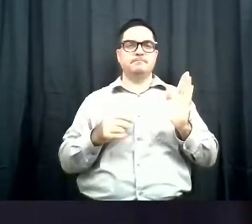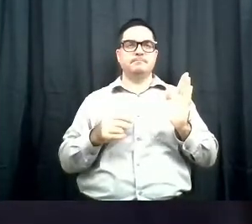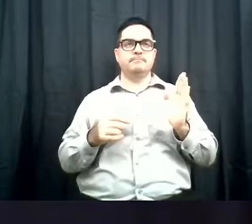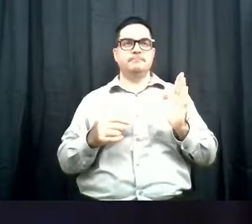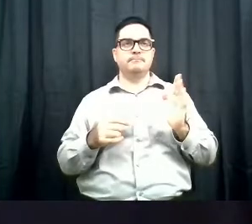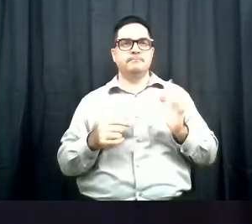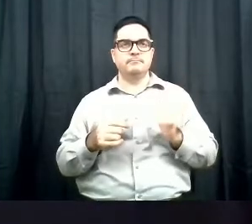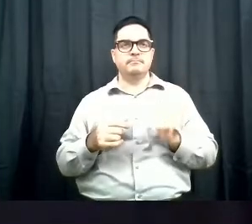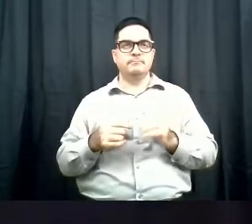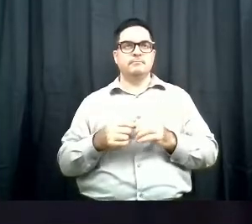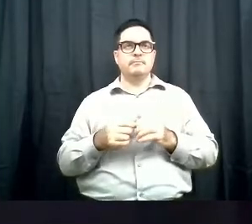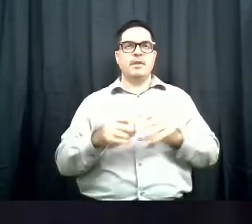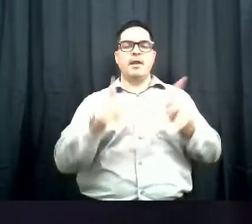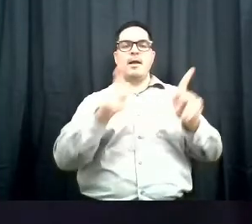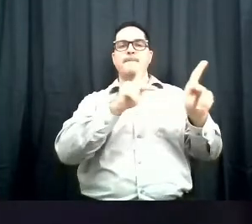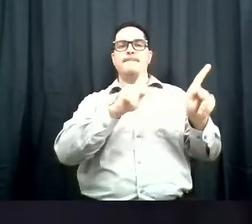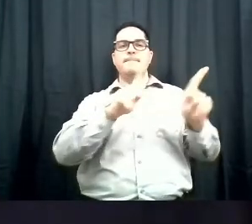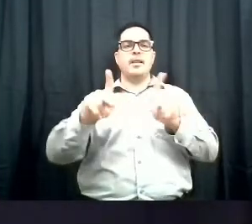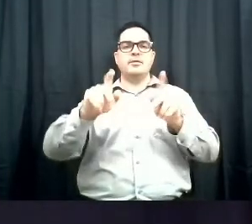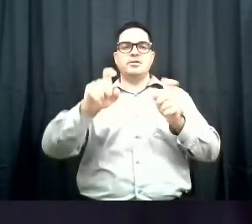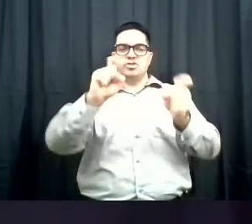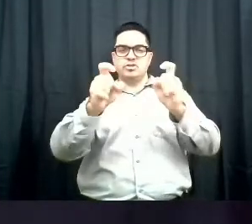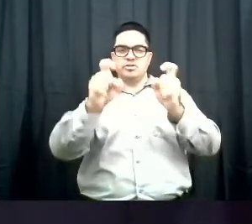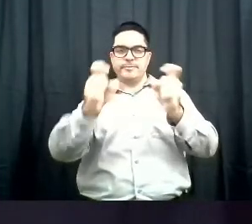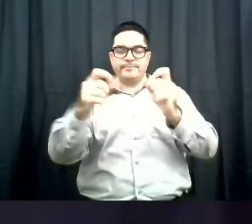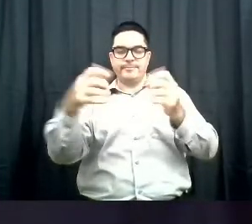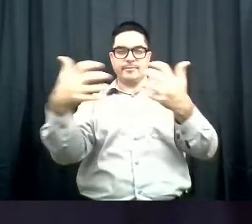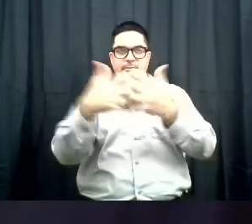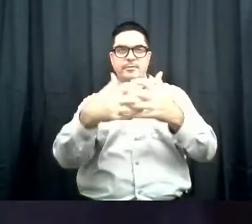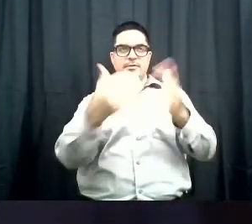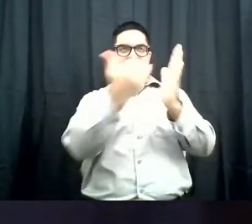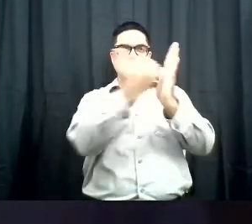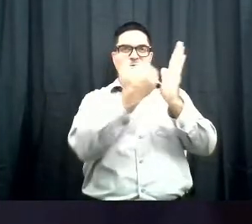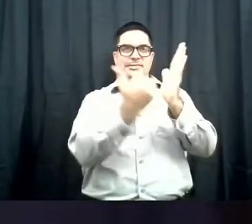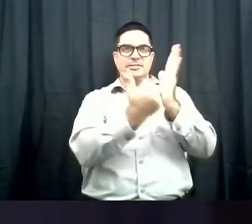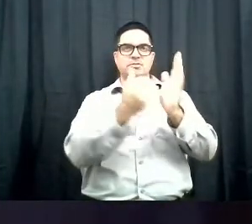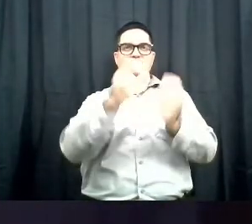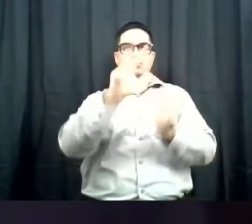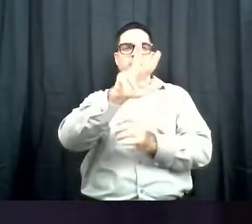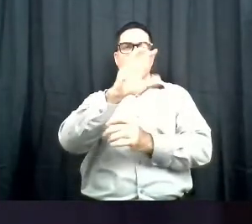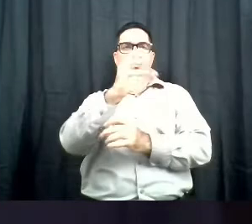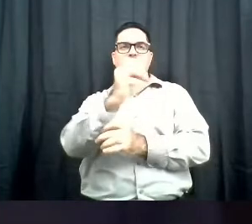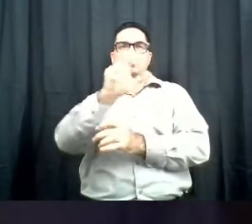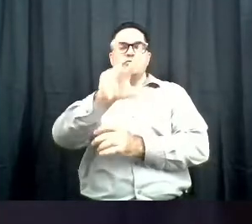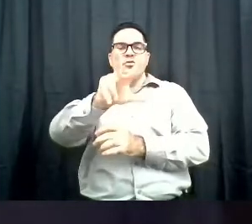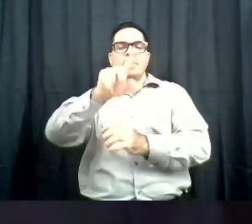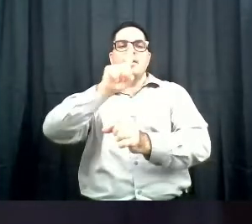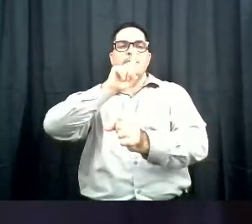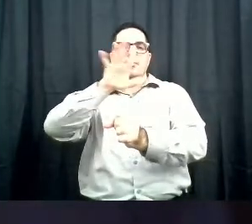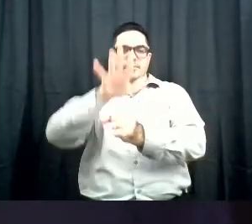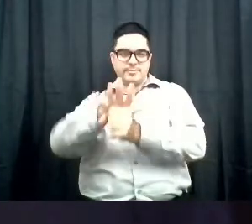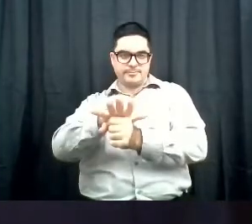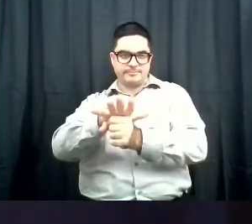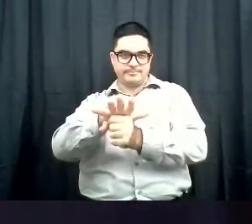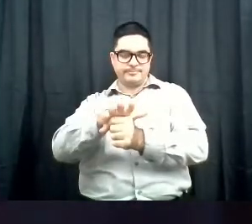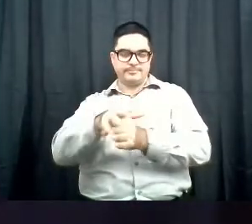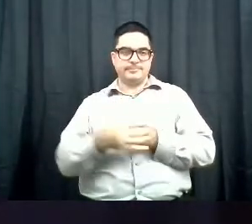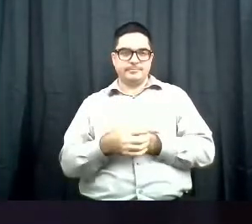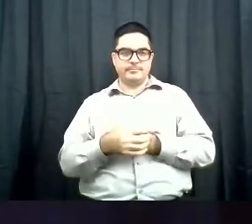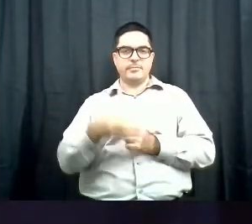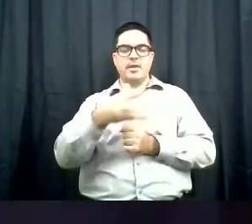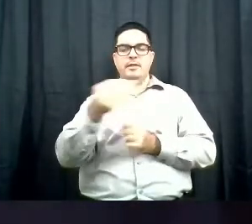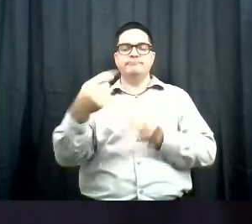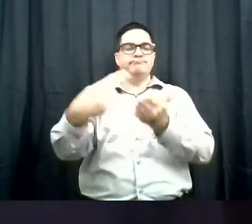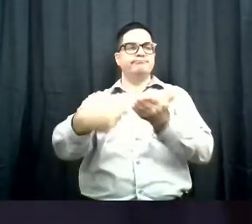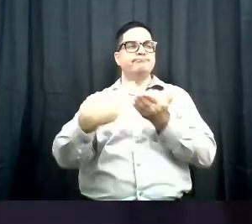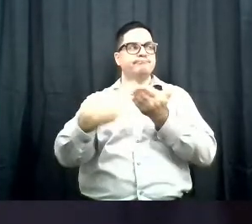of Adjustment. This is section 303 of PROMESA, and it's a